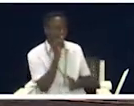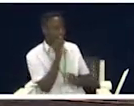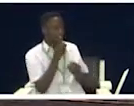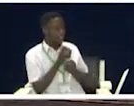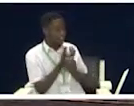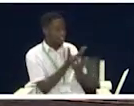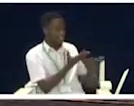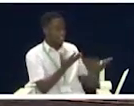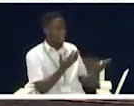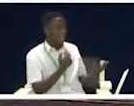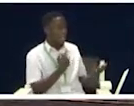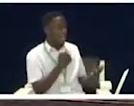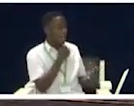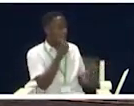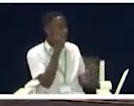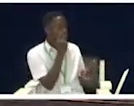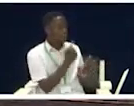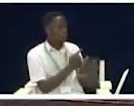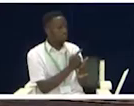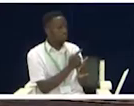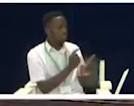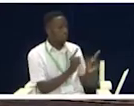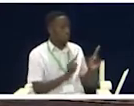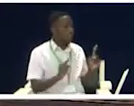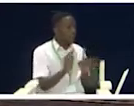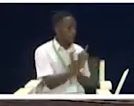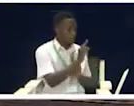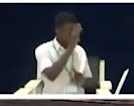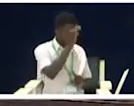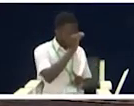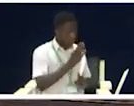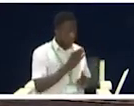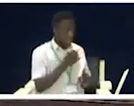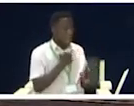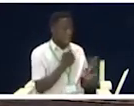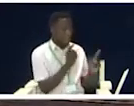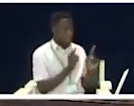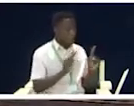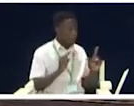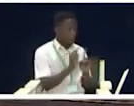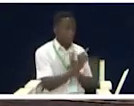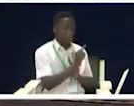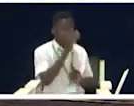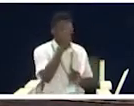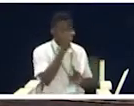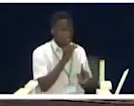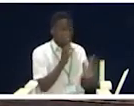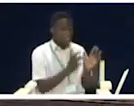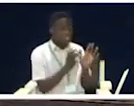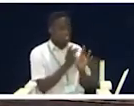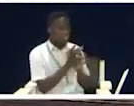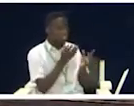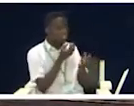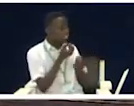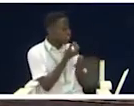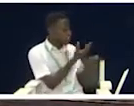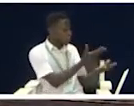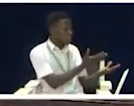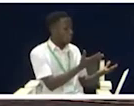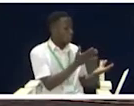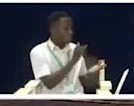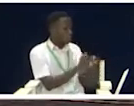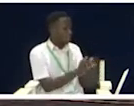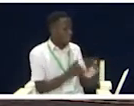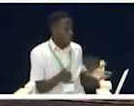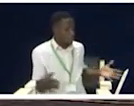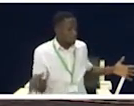just bypassing man, I'm bypassing the system of man. And then he told them, cast your nets. And Peter said,